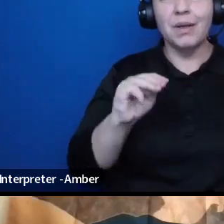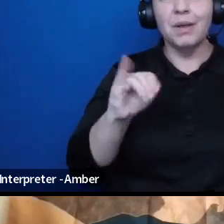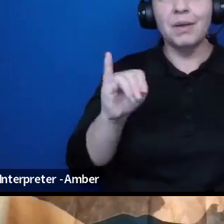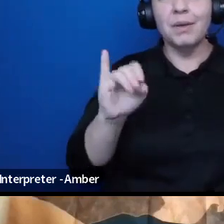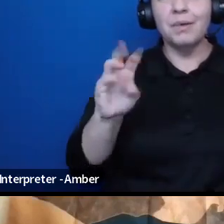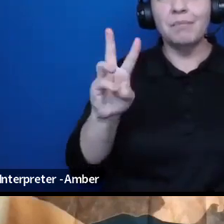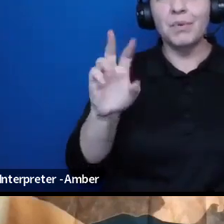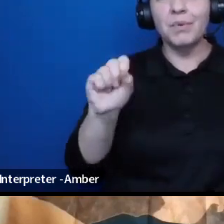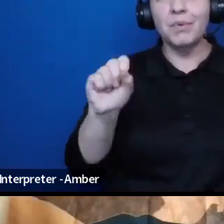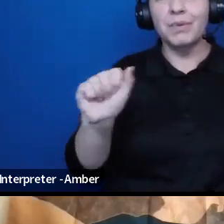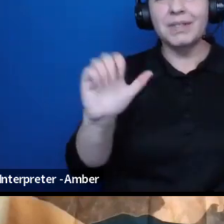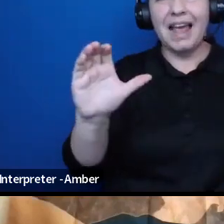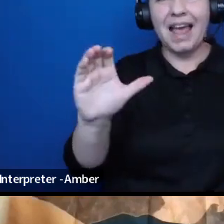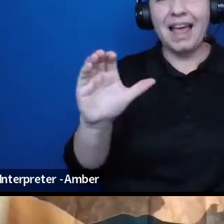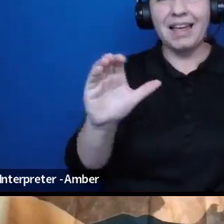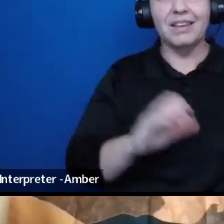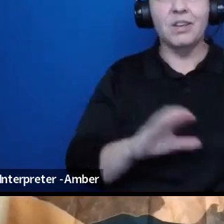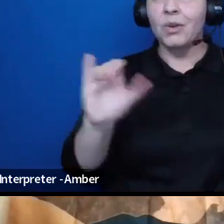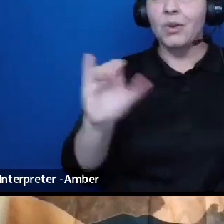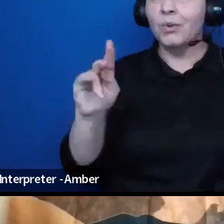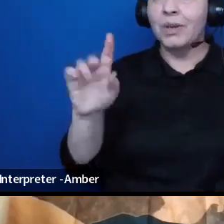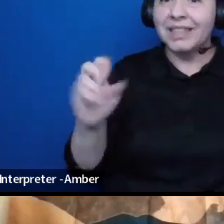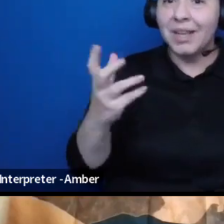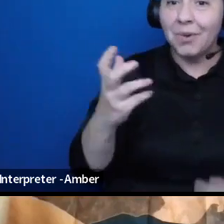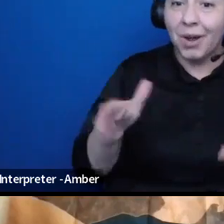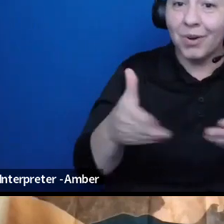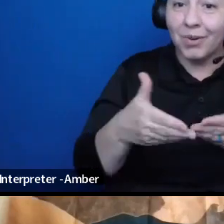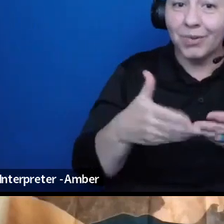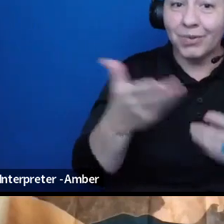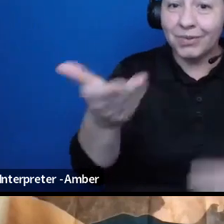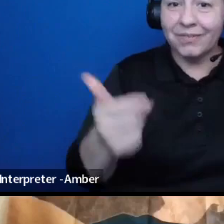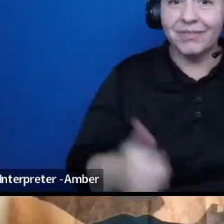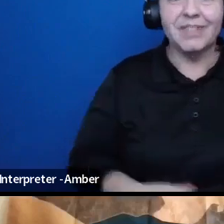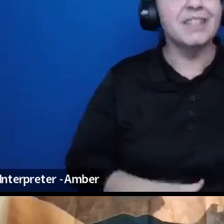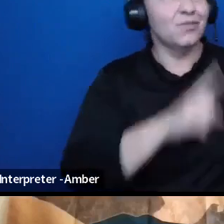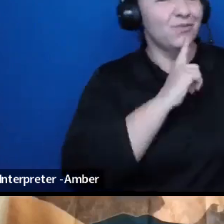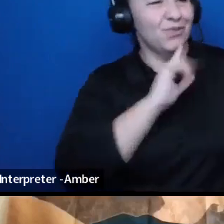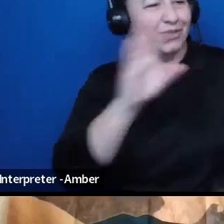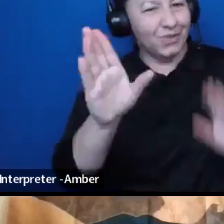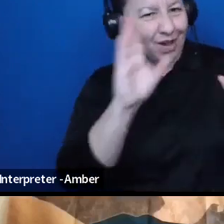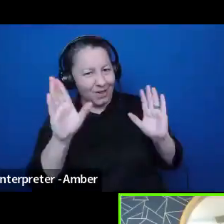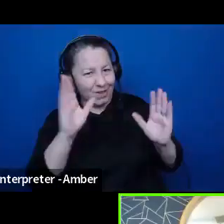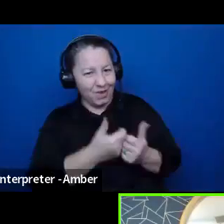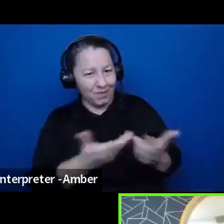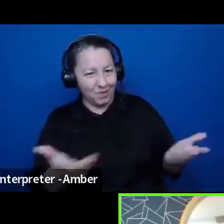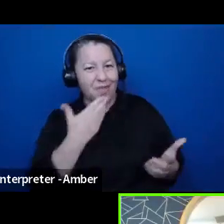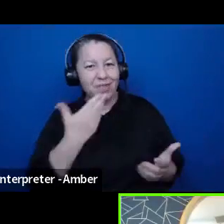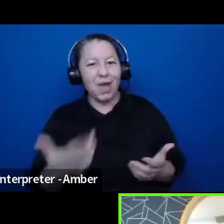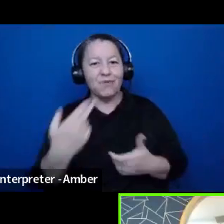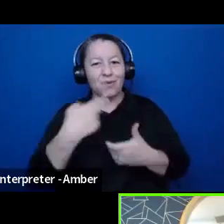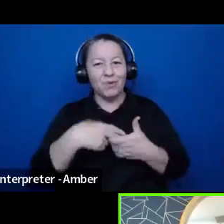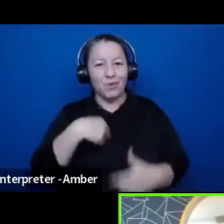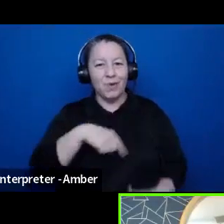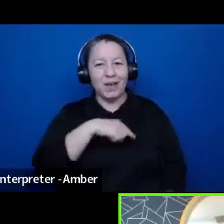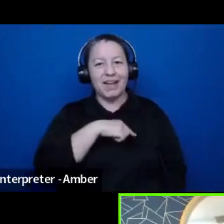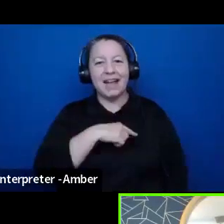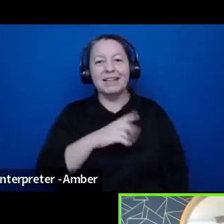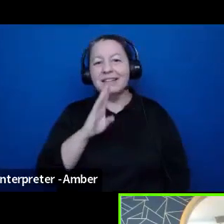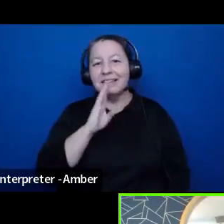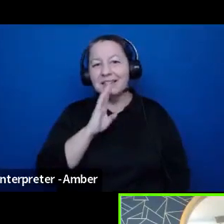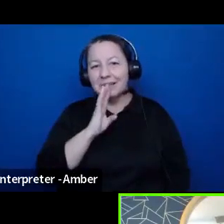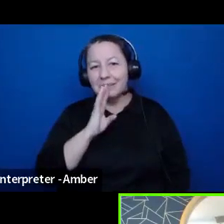Sure. Hello, everybody. Thank you for joining us today. Kiwatayashi Kindigo, Nikizigan Dodin,